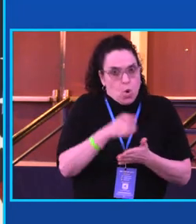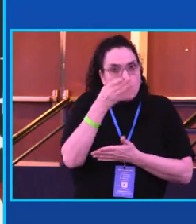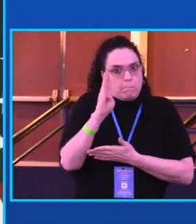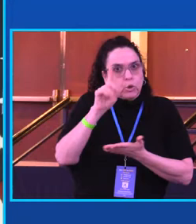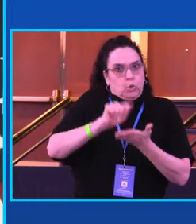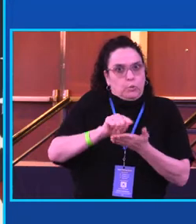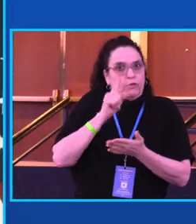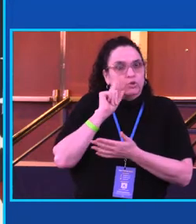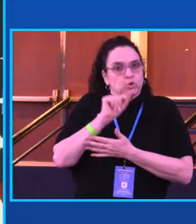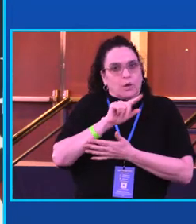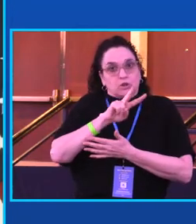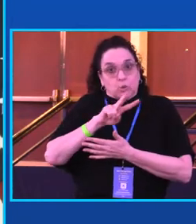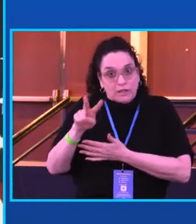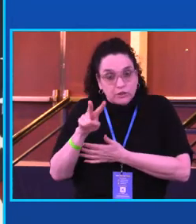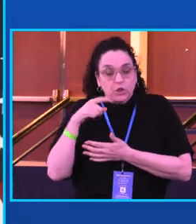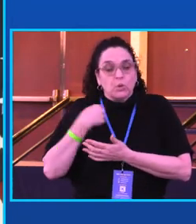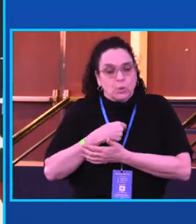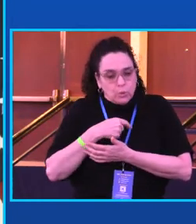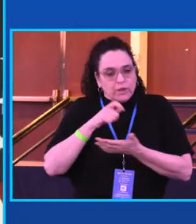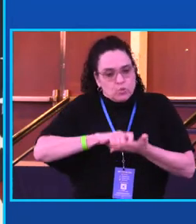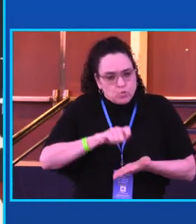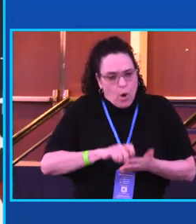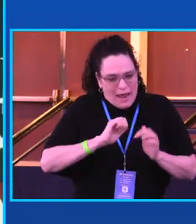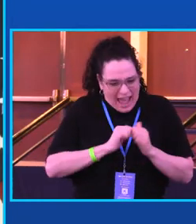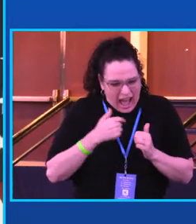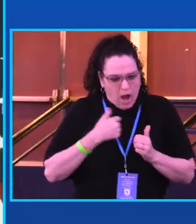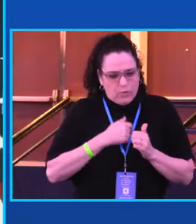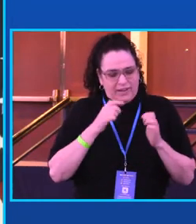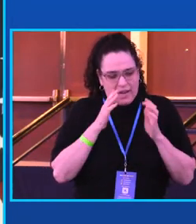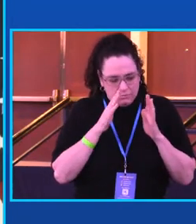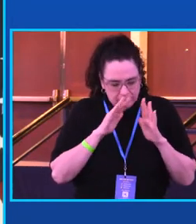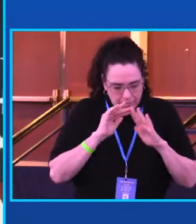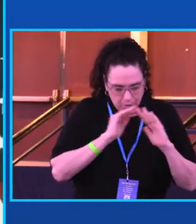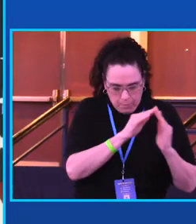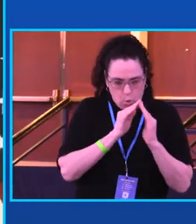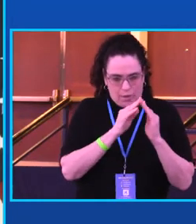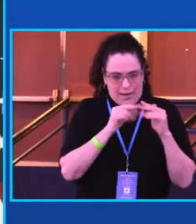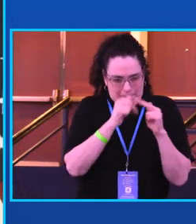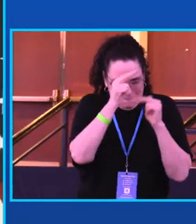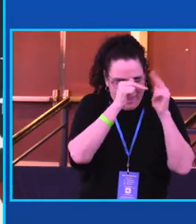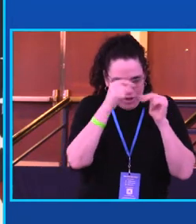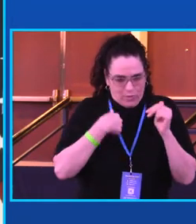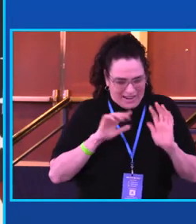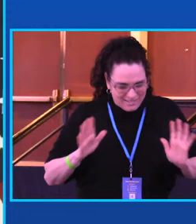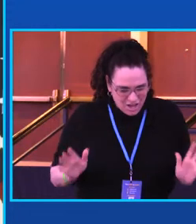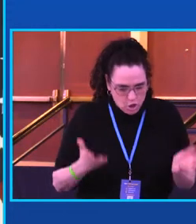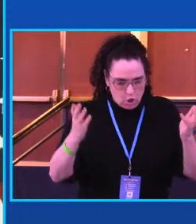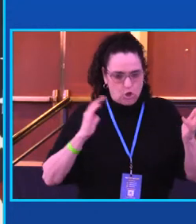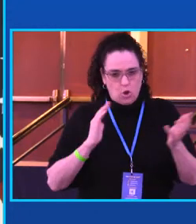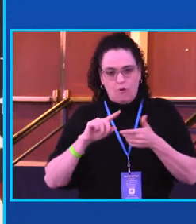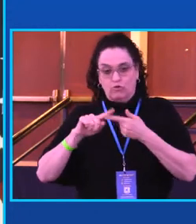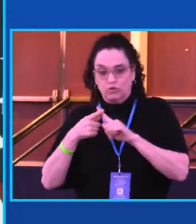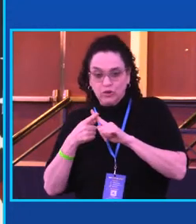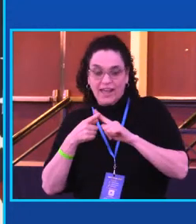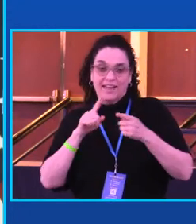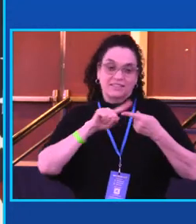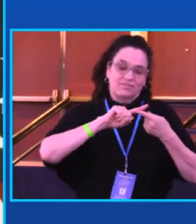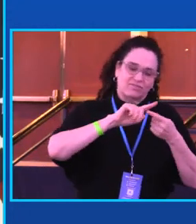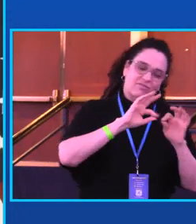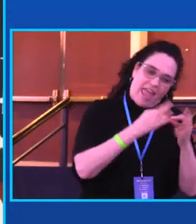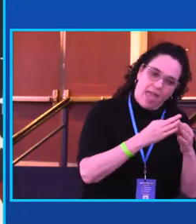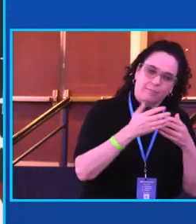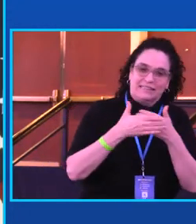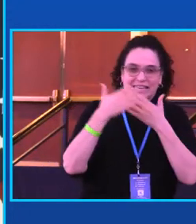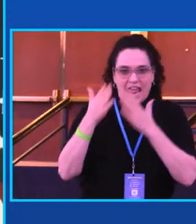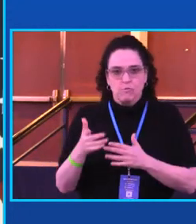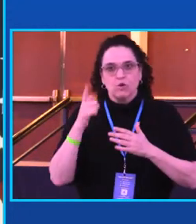organizing and community building initiative to help Democrats mobilize their friends, families, and neighbors through public service actions ahead